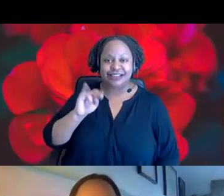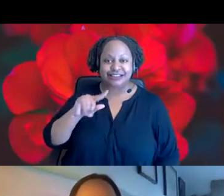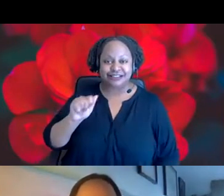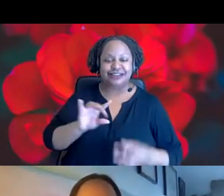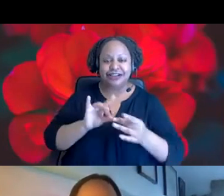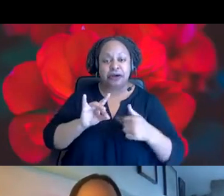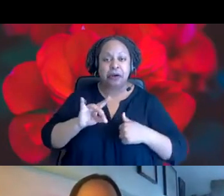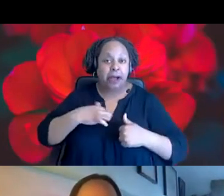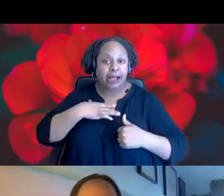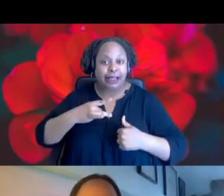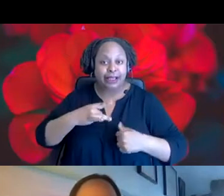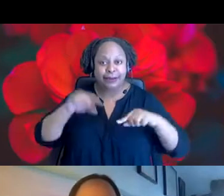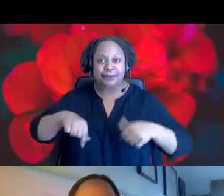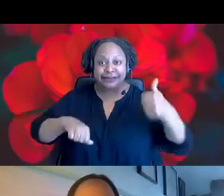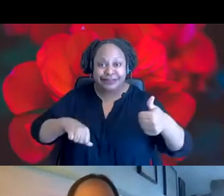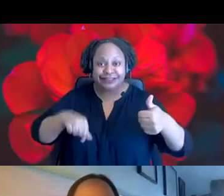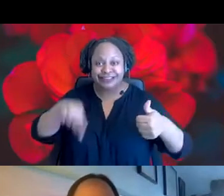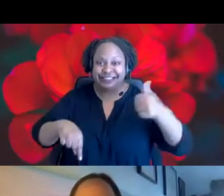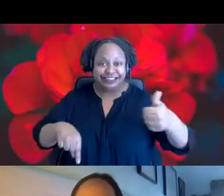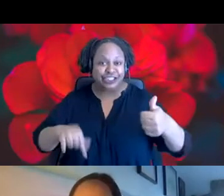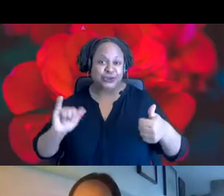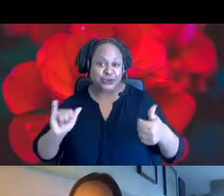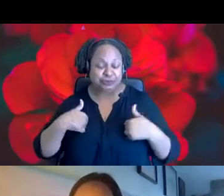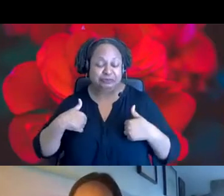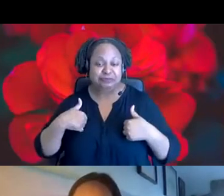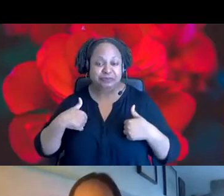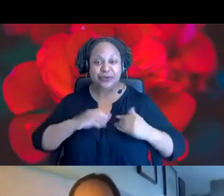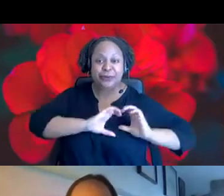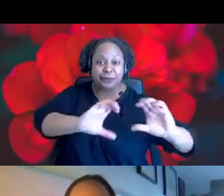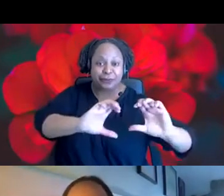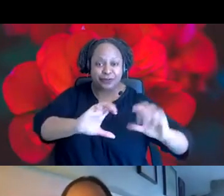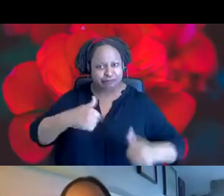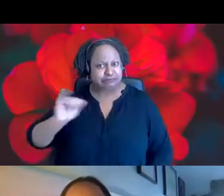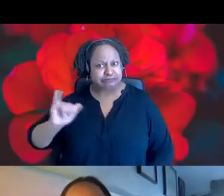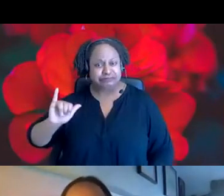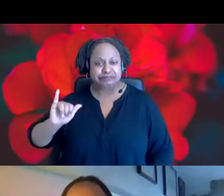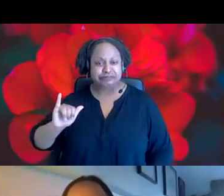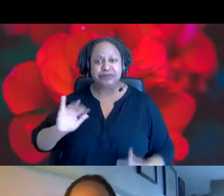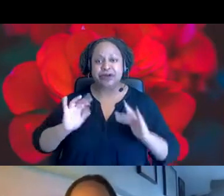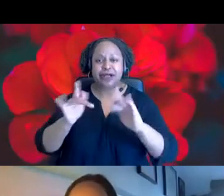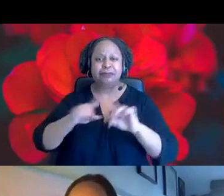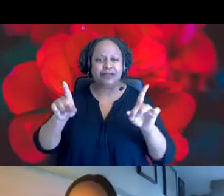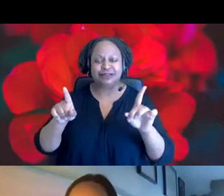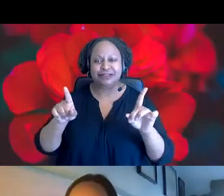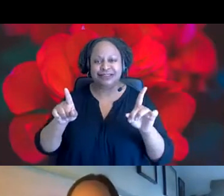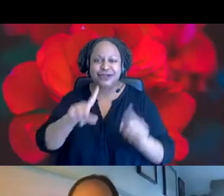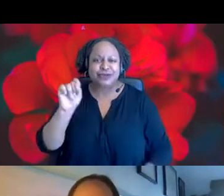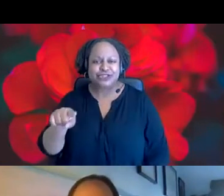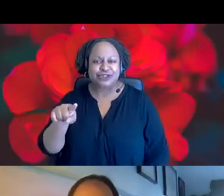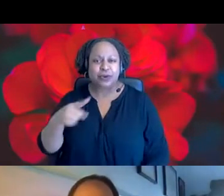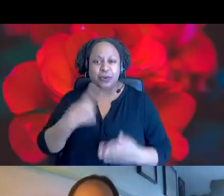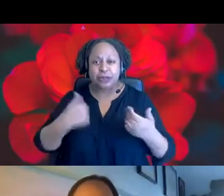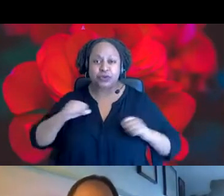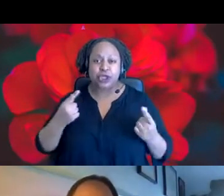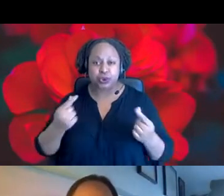much as the next guy, but yeah, like, I guess it poses all these questions of like, what am I actually trying to get out of this?